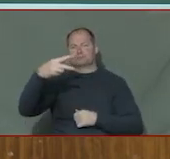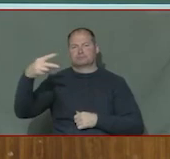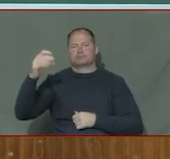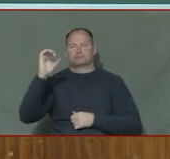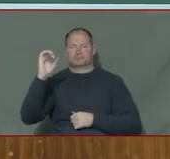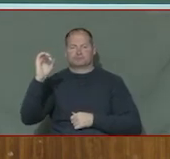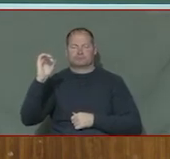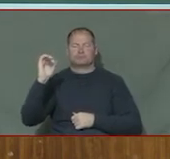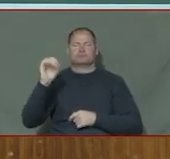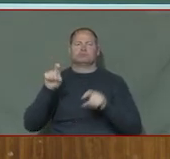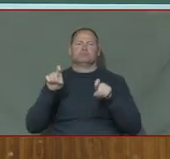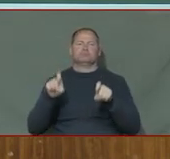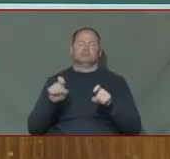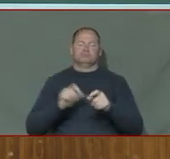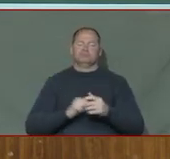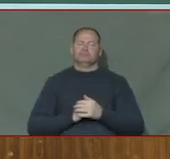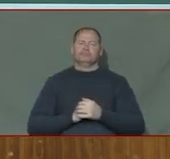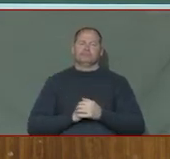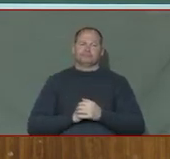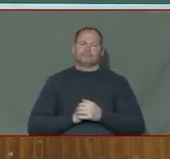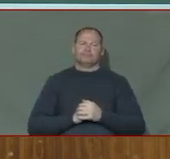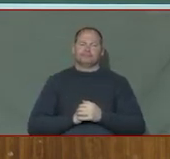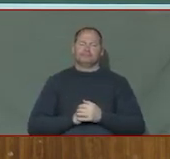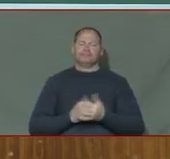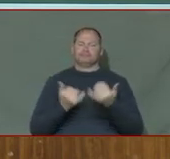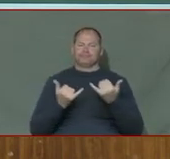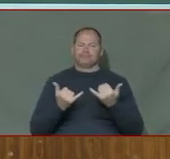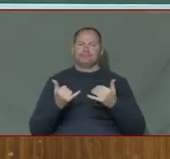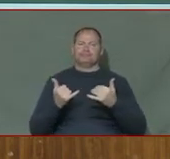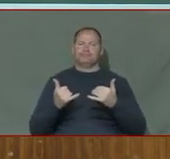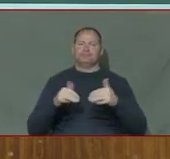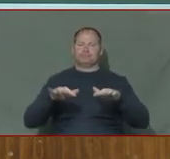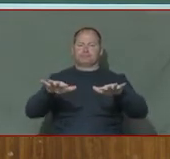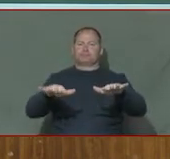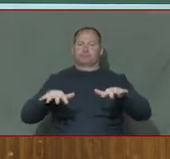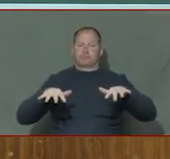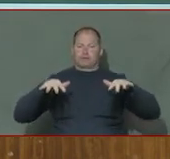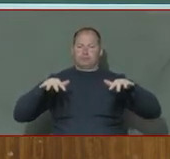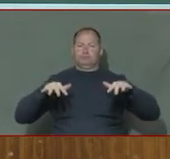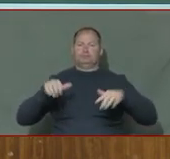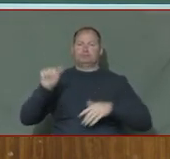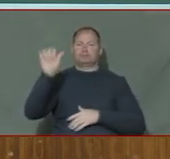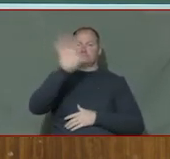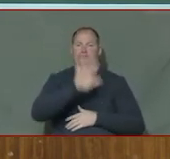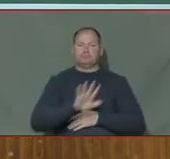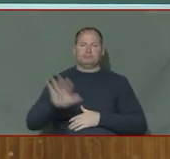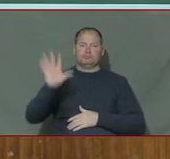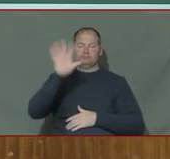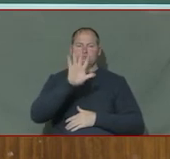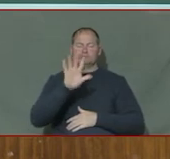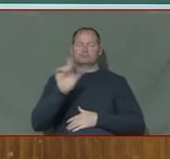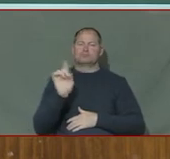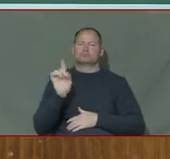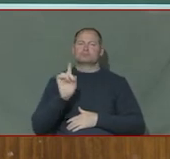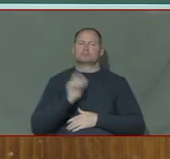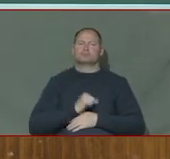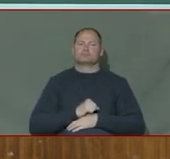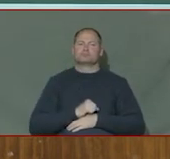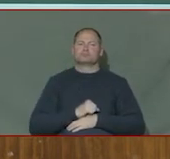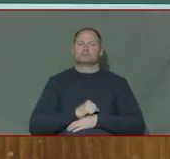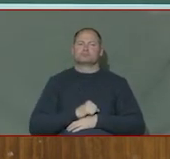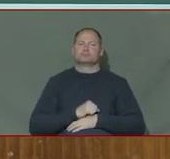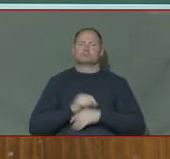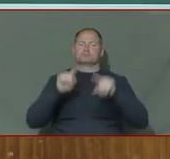0, correct? So what is the area of the stage? The surface area is the area of the